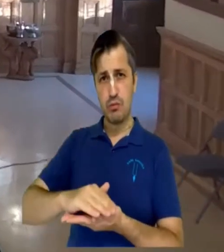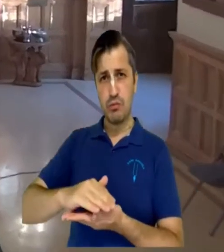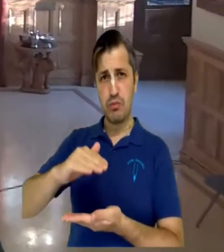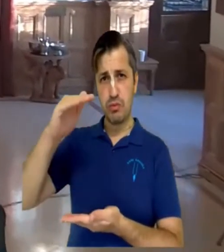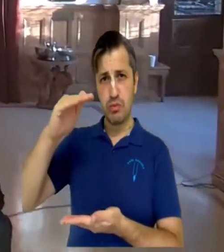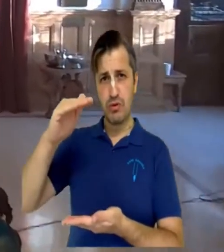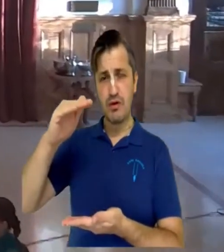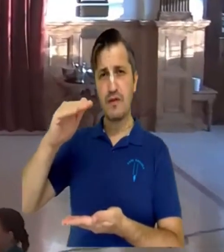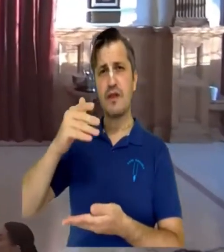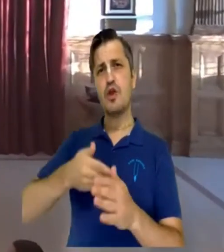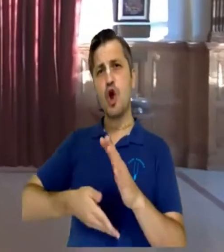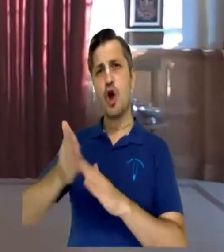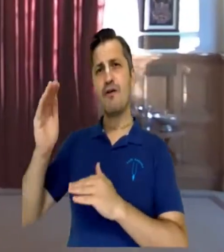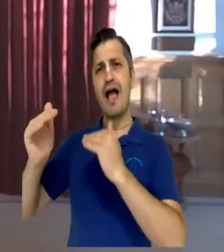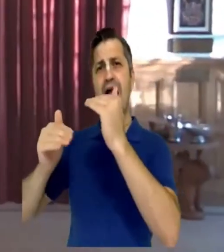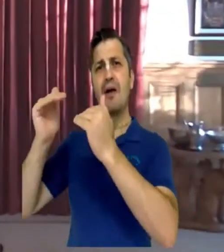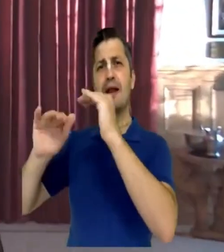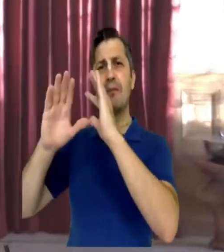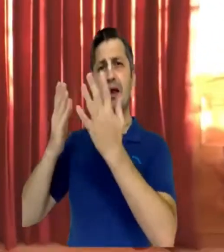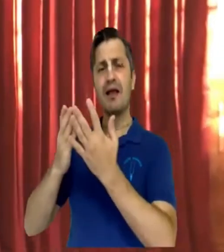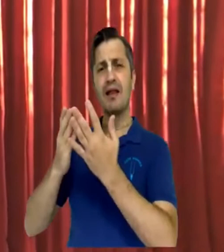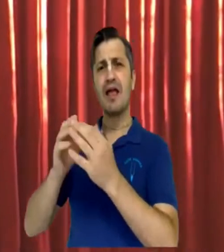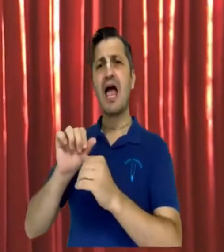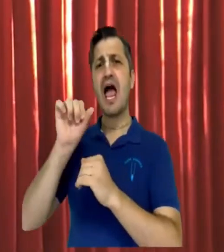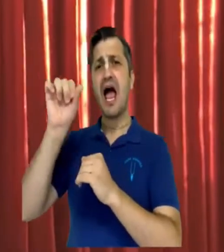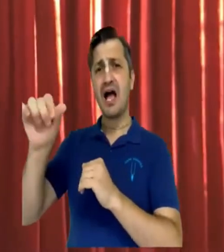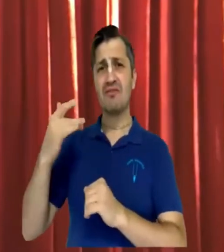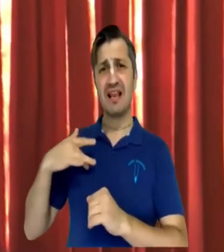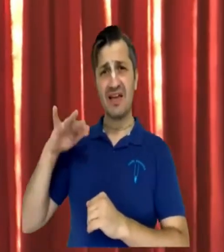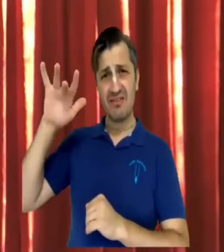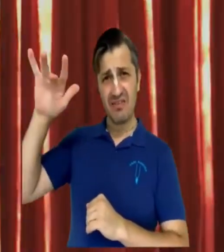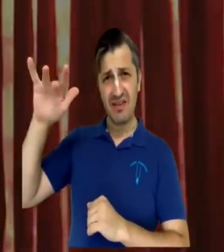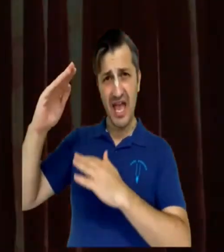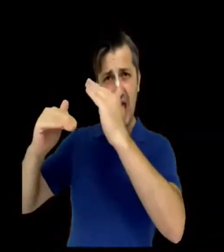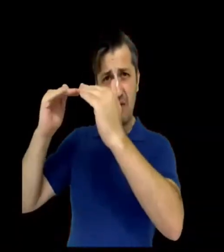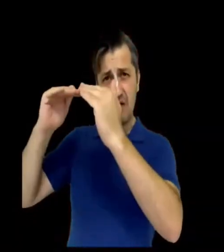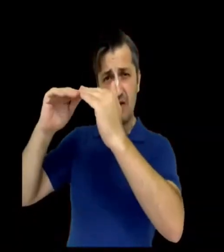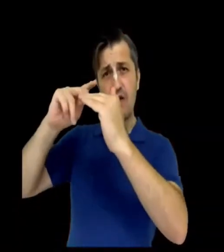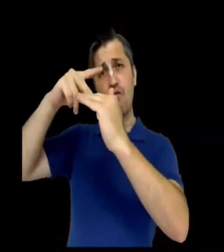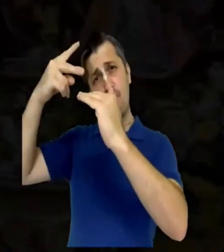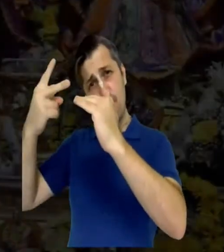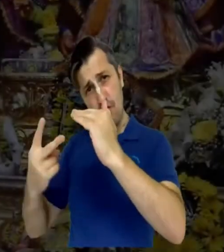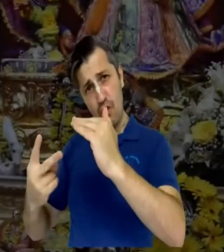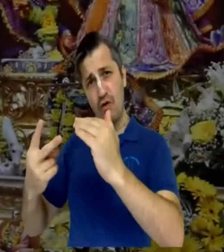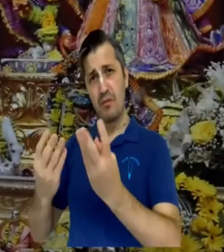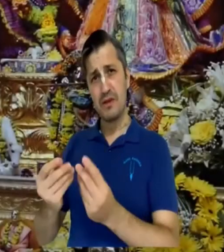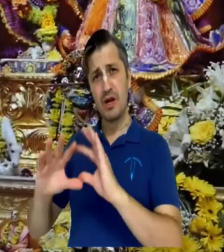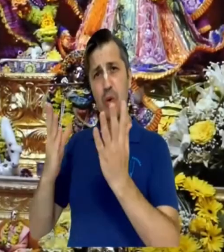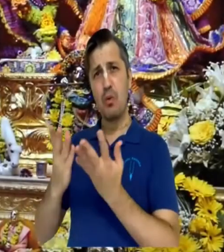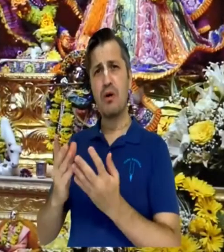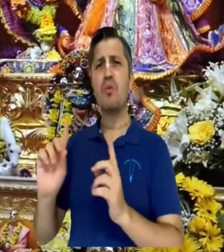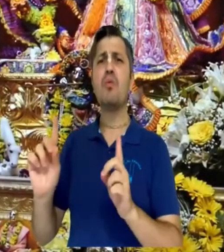Krishna explains from all different points of view, from all different approaches, from the karma approach, from the yoga approach, from jnana